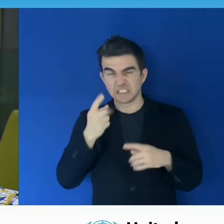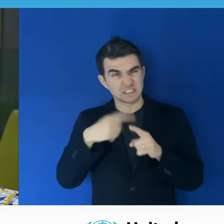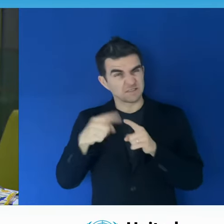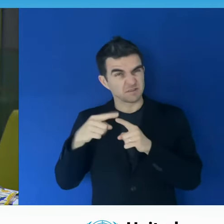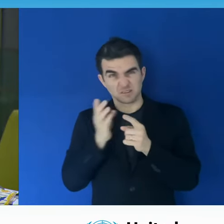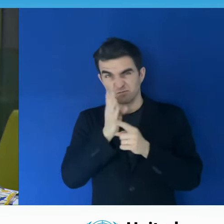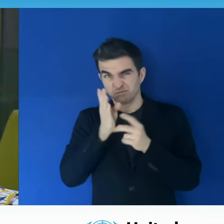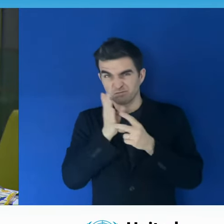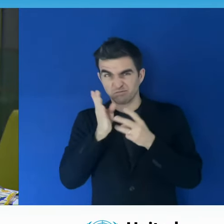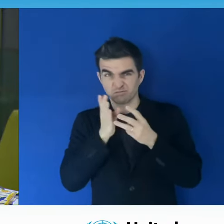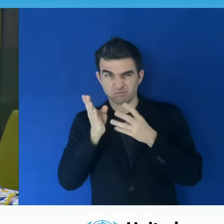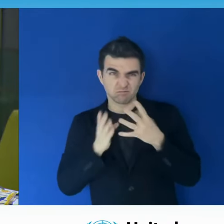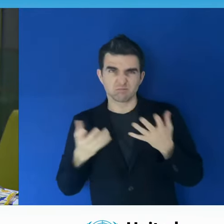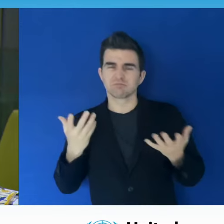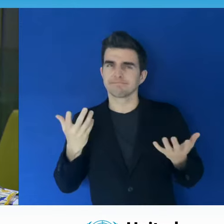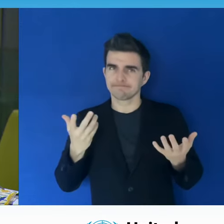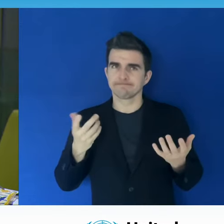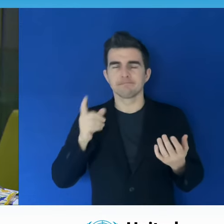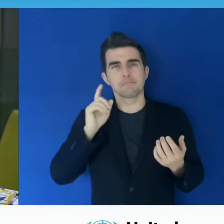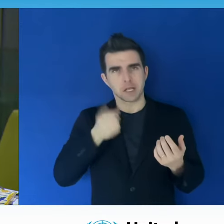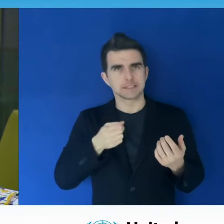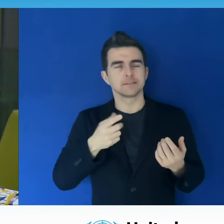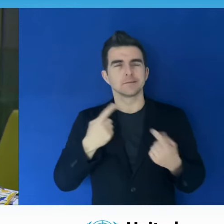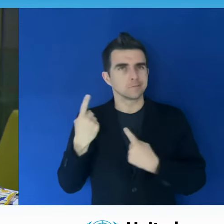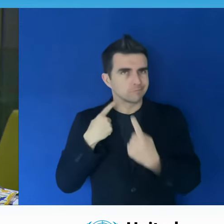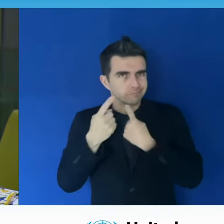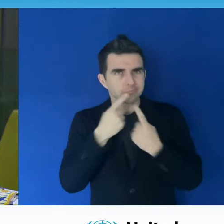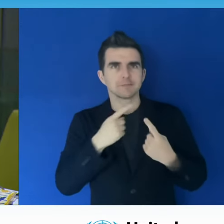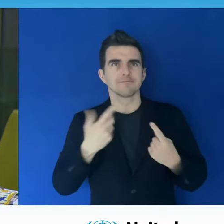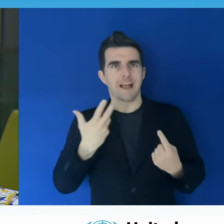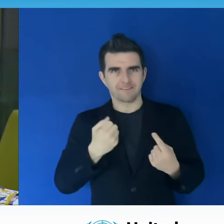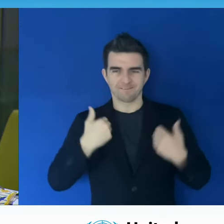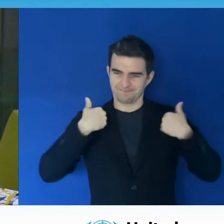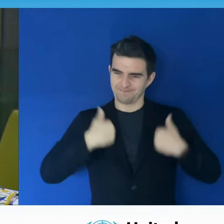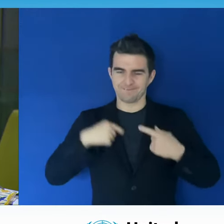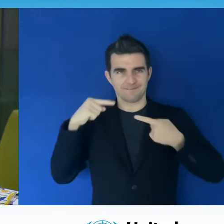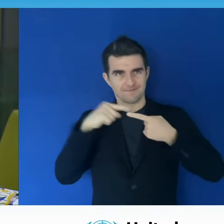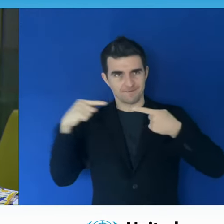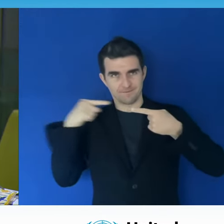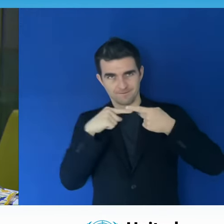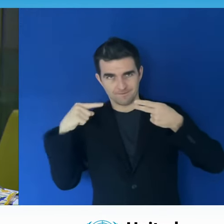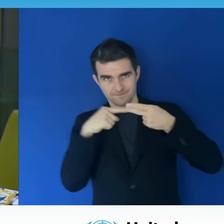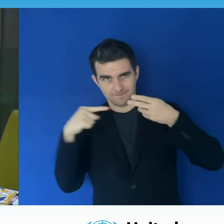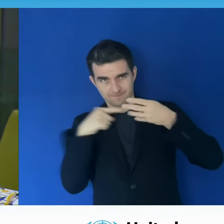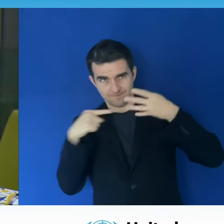discussion, a discussion which has to involve communities, families,